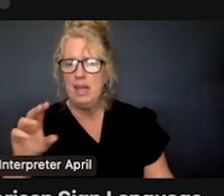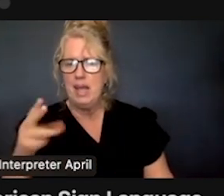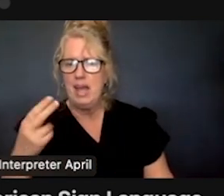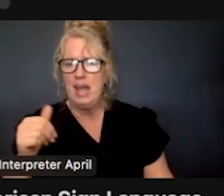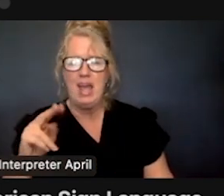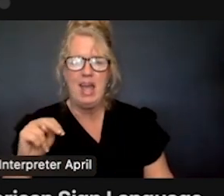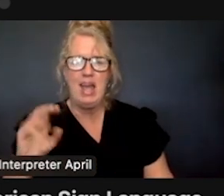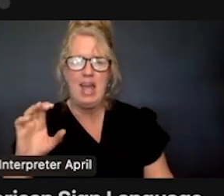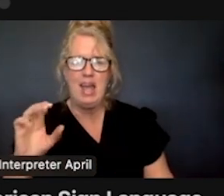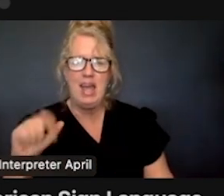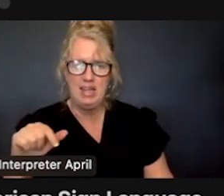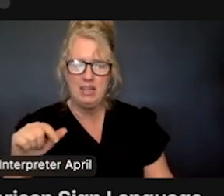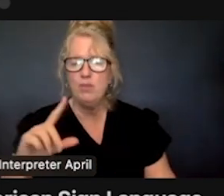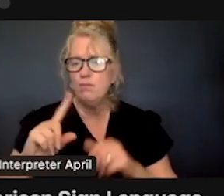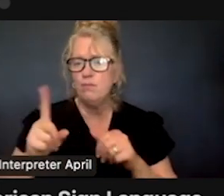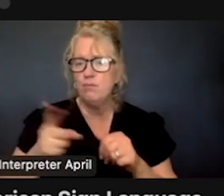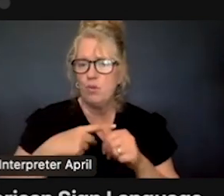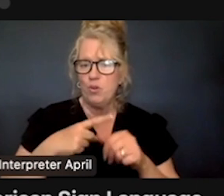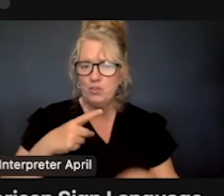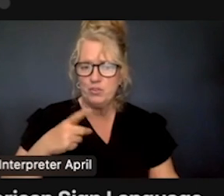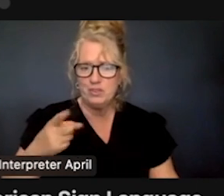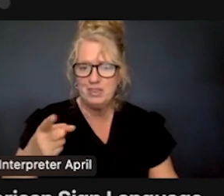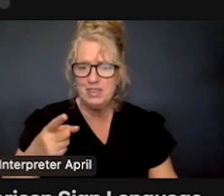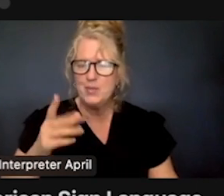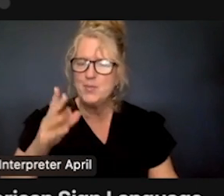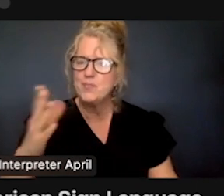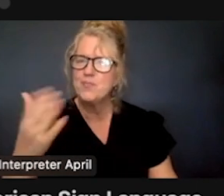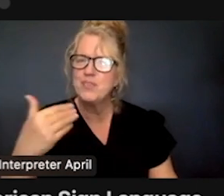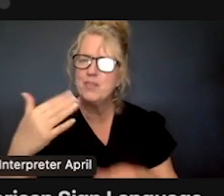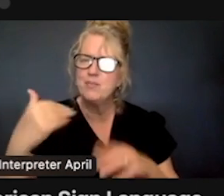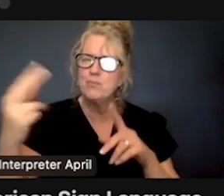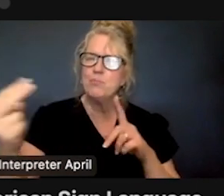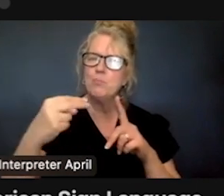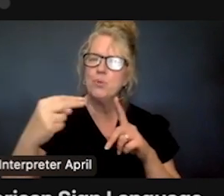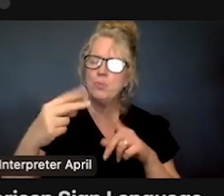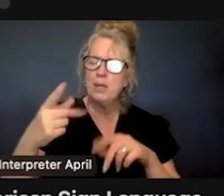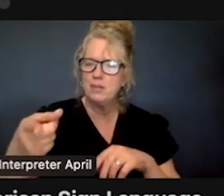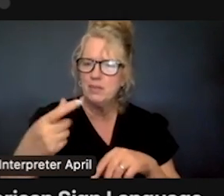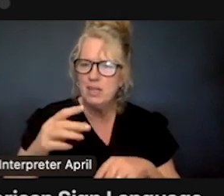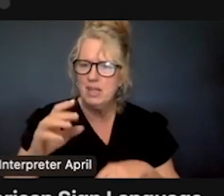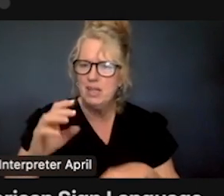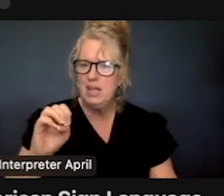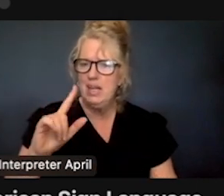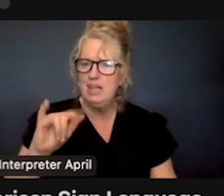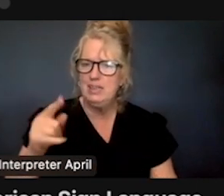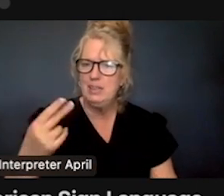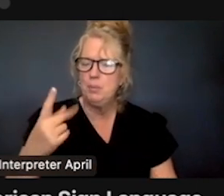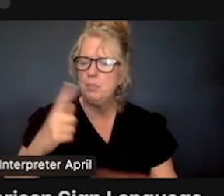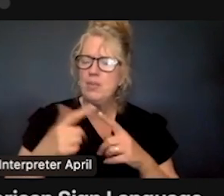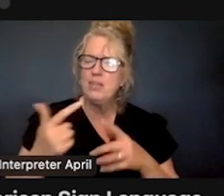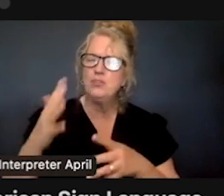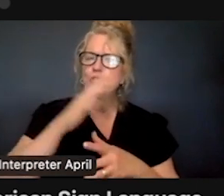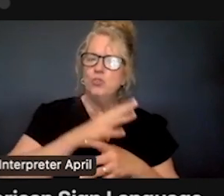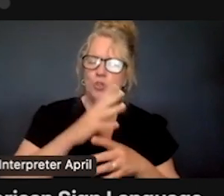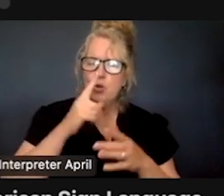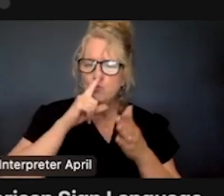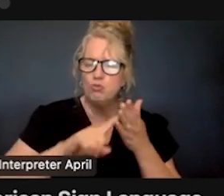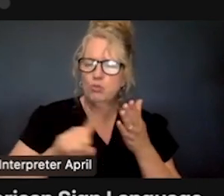first, and get her take. Elizabeth is Senior Research Advisor